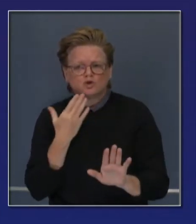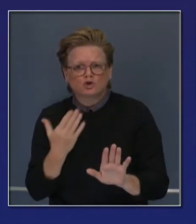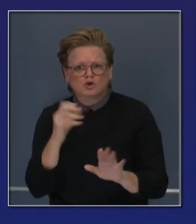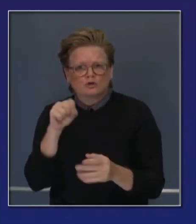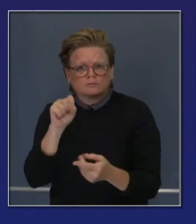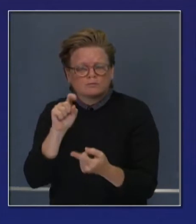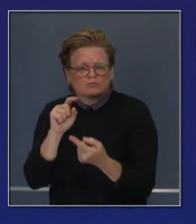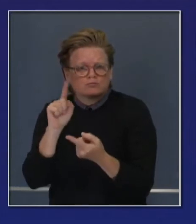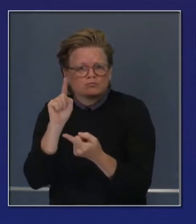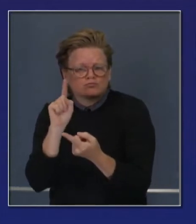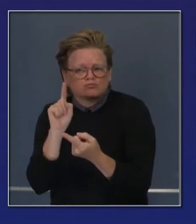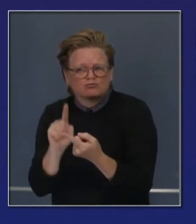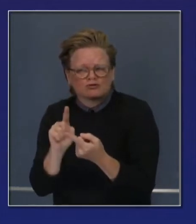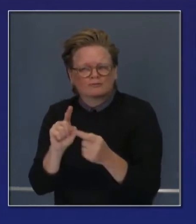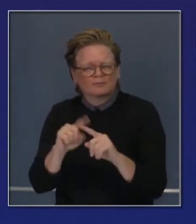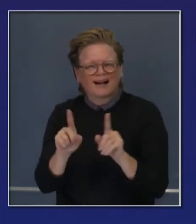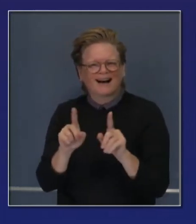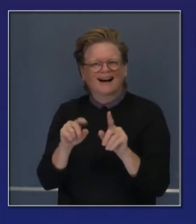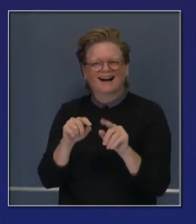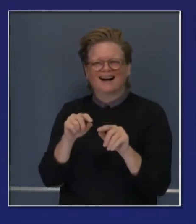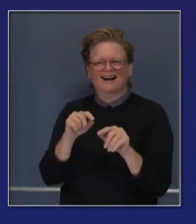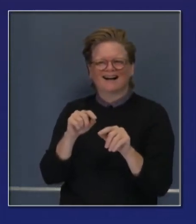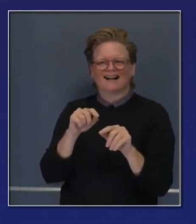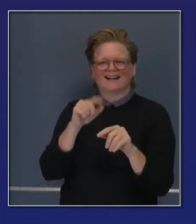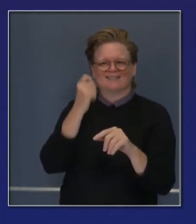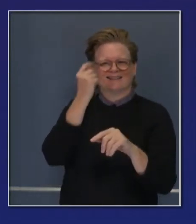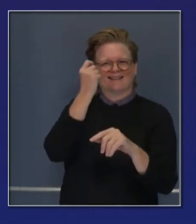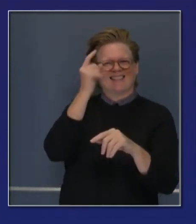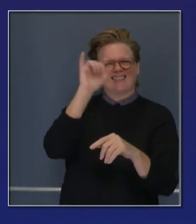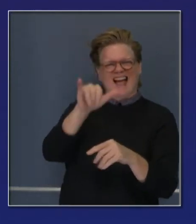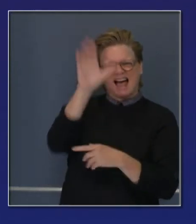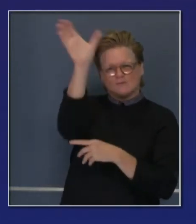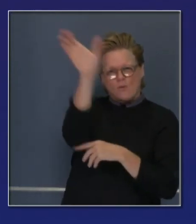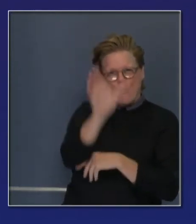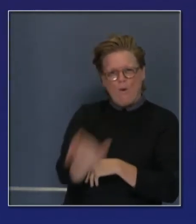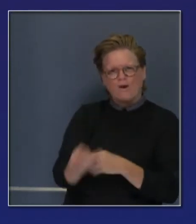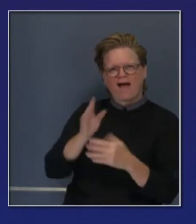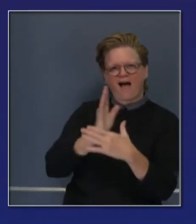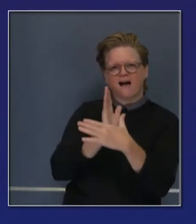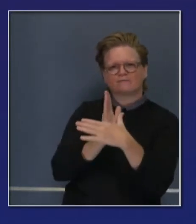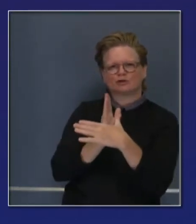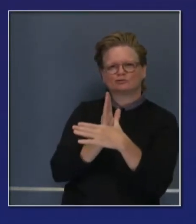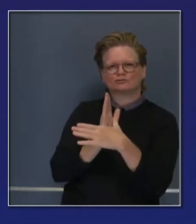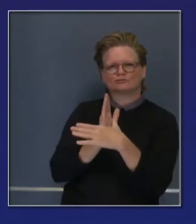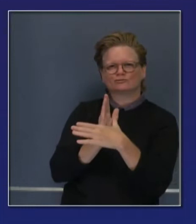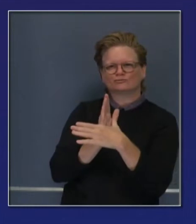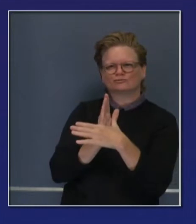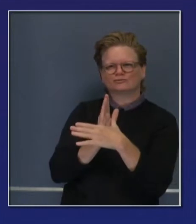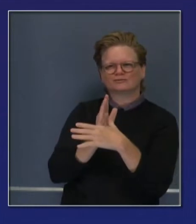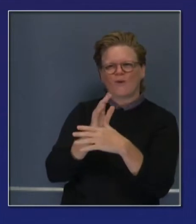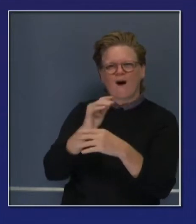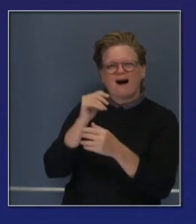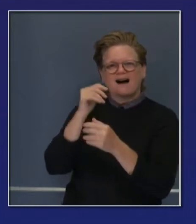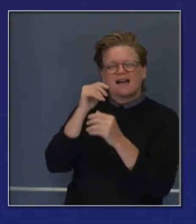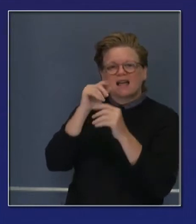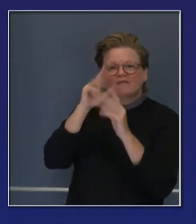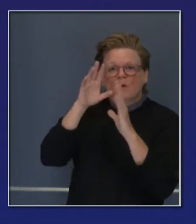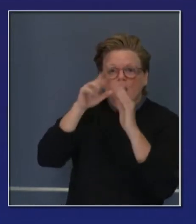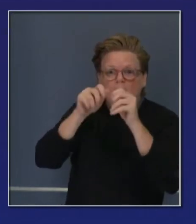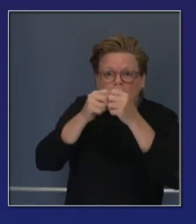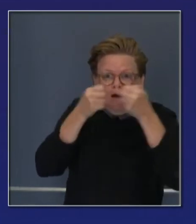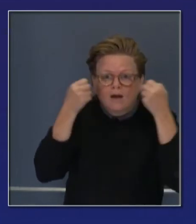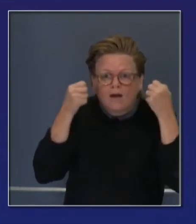at 5.7%. Continues to also be encouraging. The number of hospitalizations down 18% over the last 2